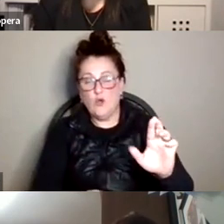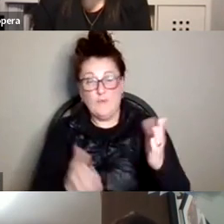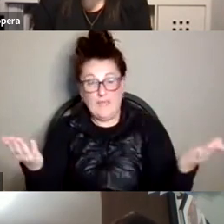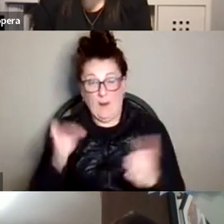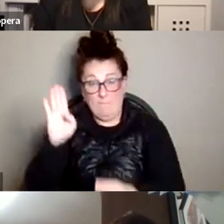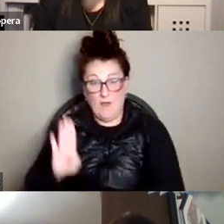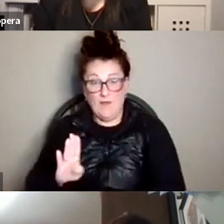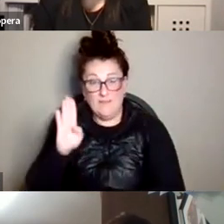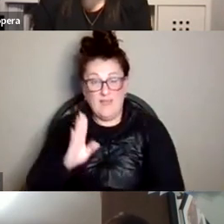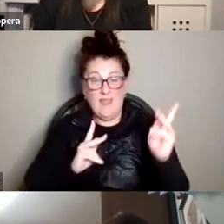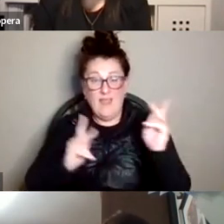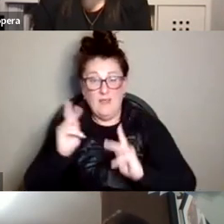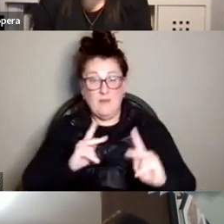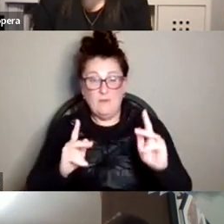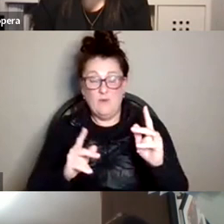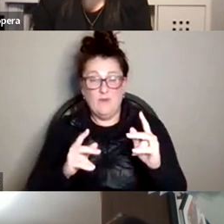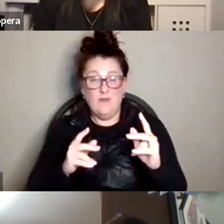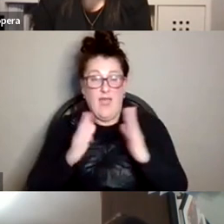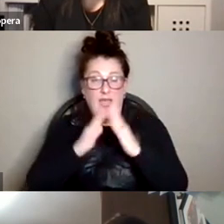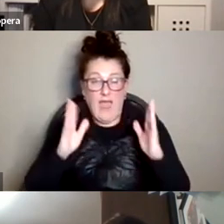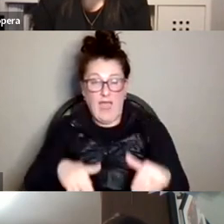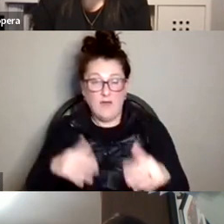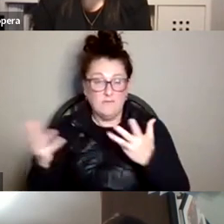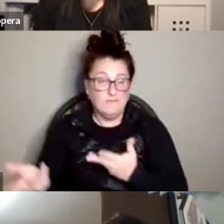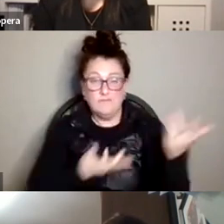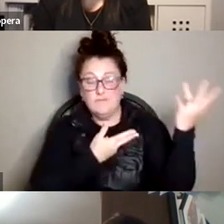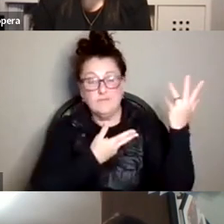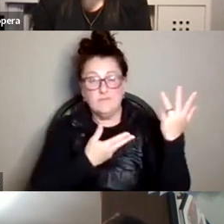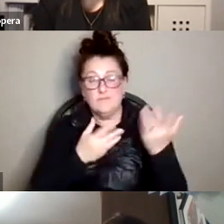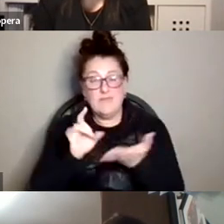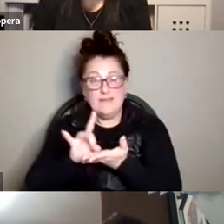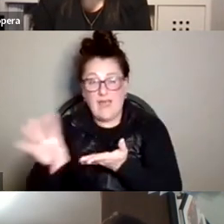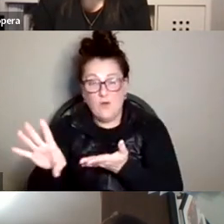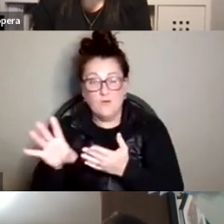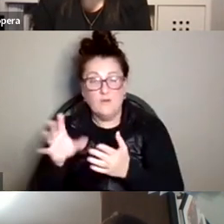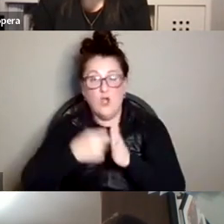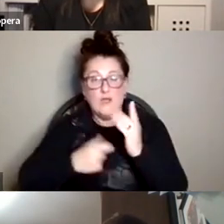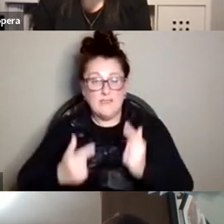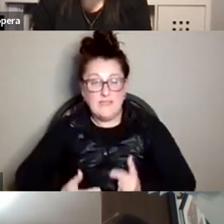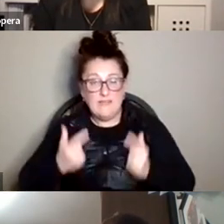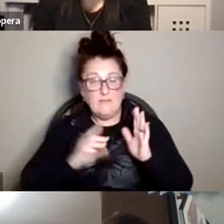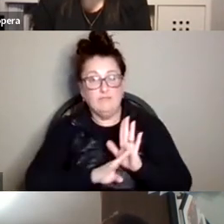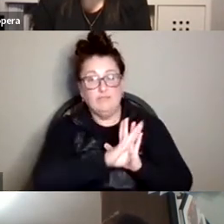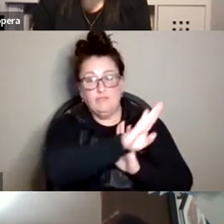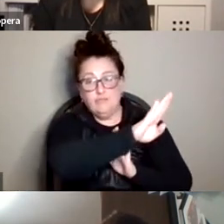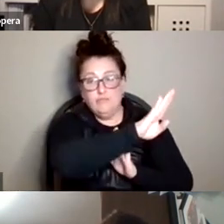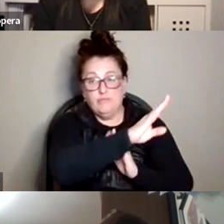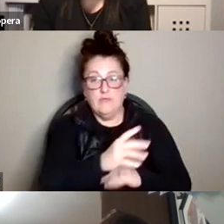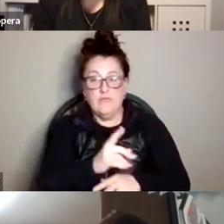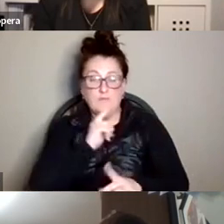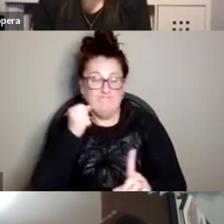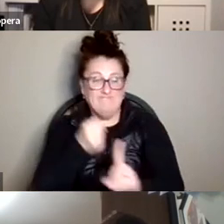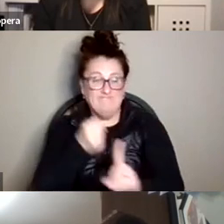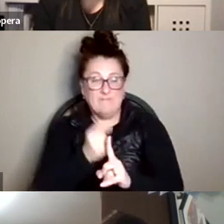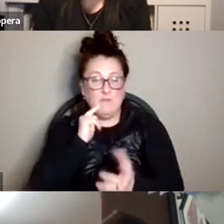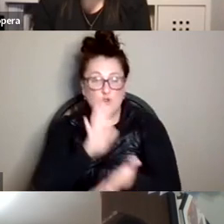people displaced with gentrification and the cost of living going up. That has real implications for